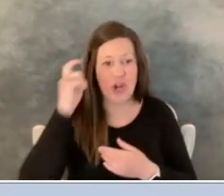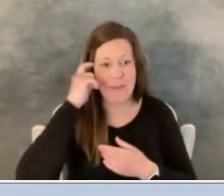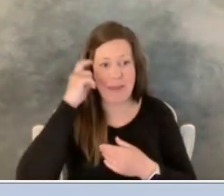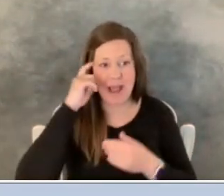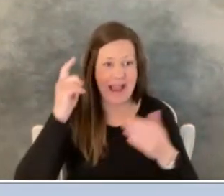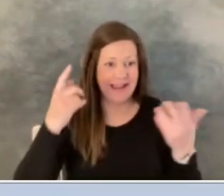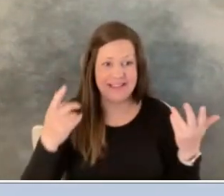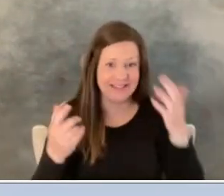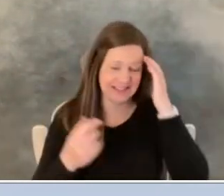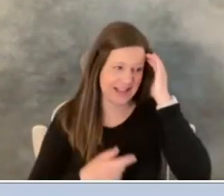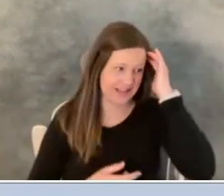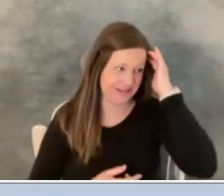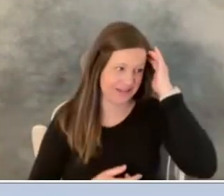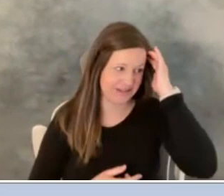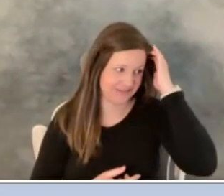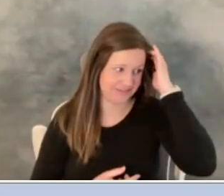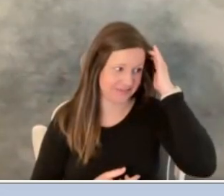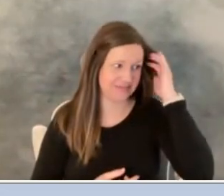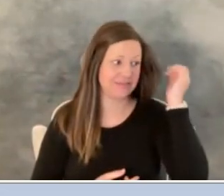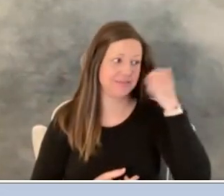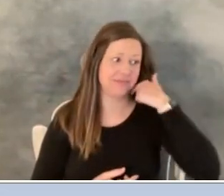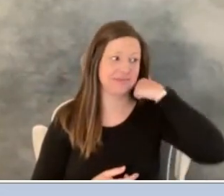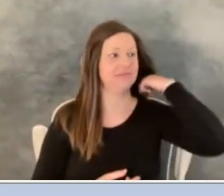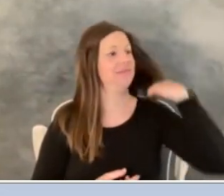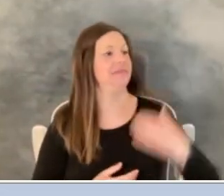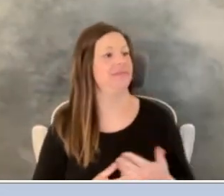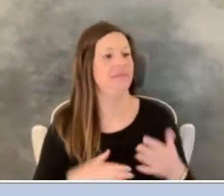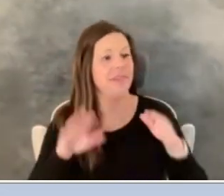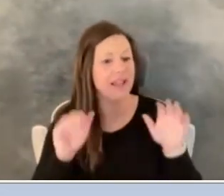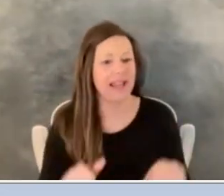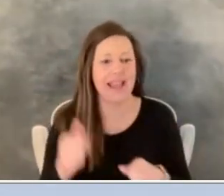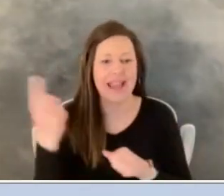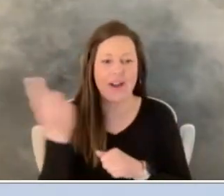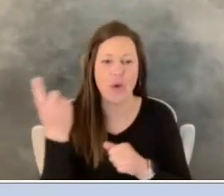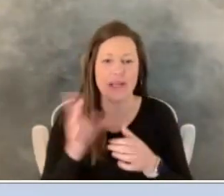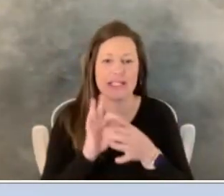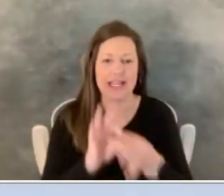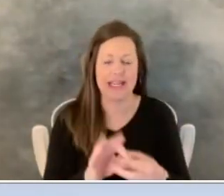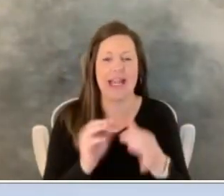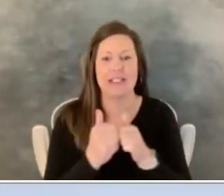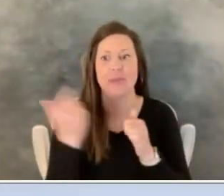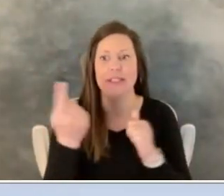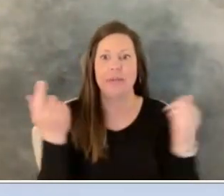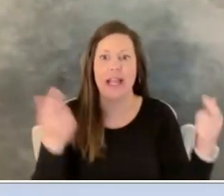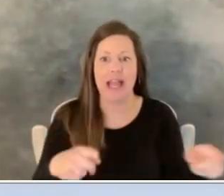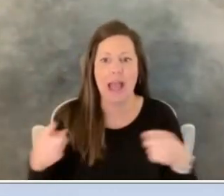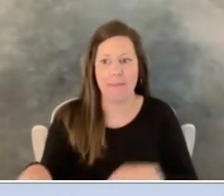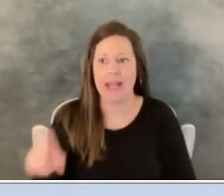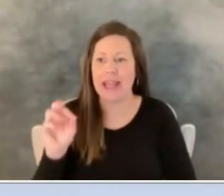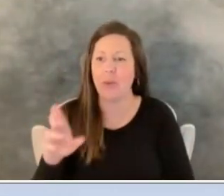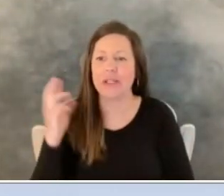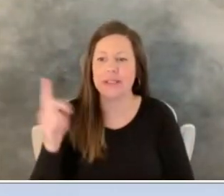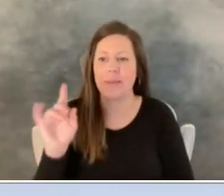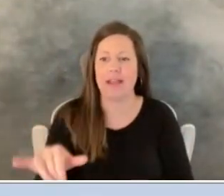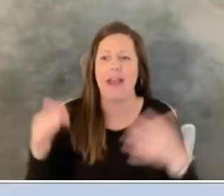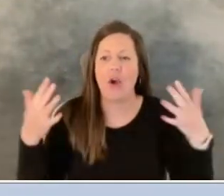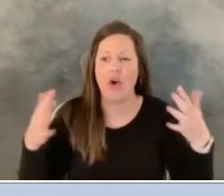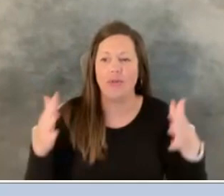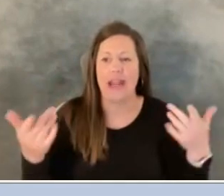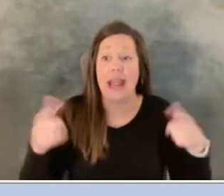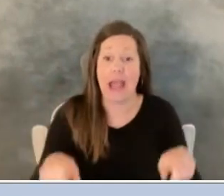They are never. They can always be connected with something going on or has happened to you.